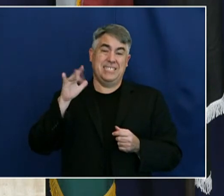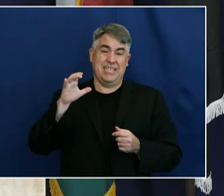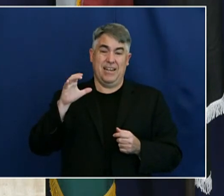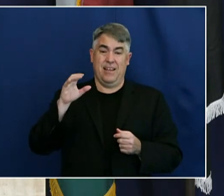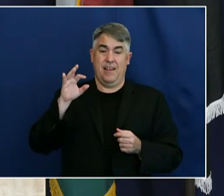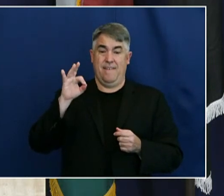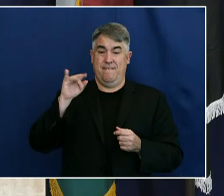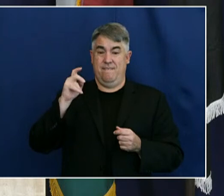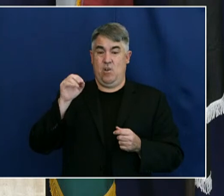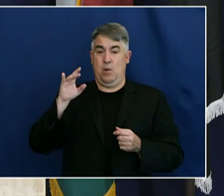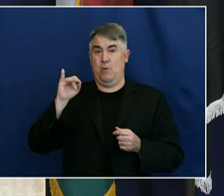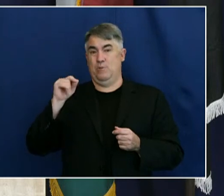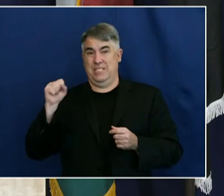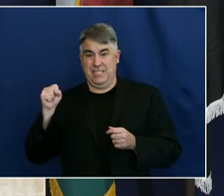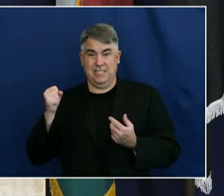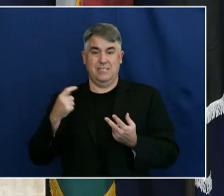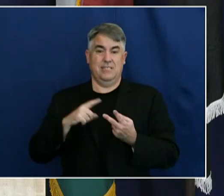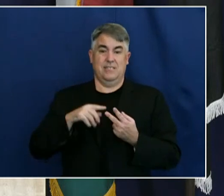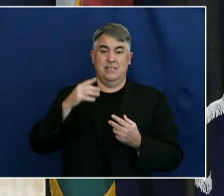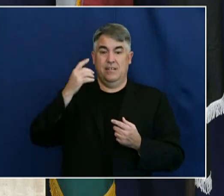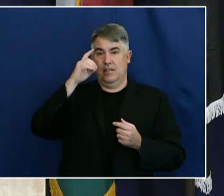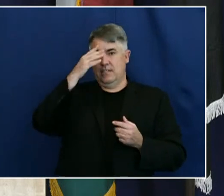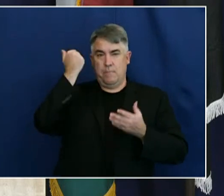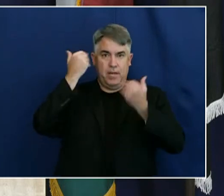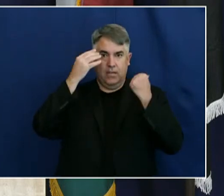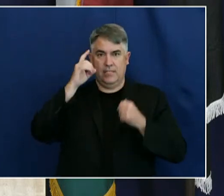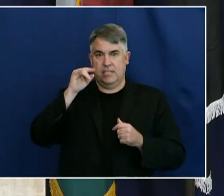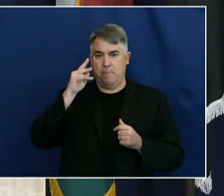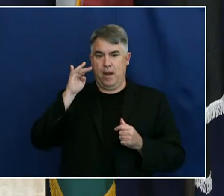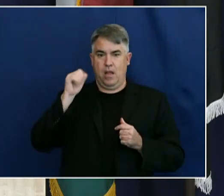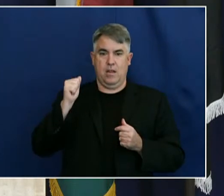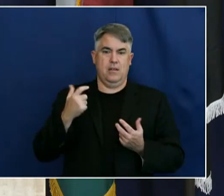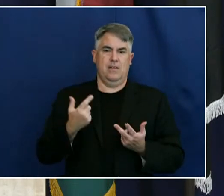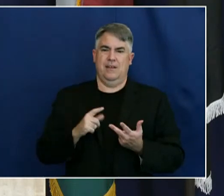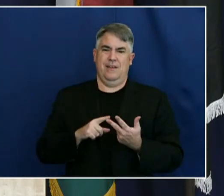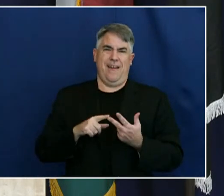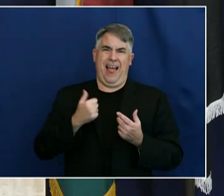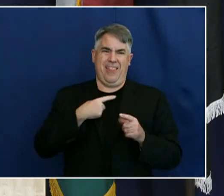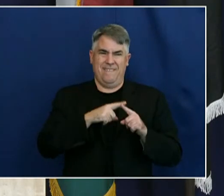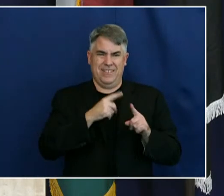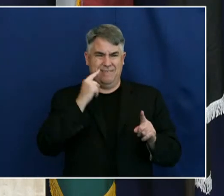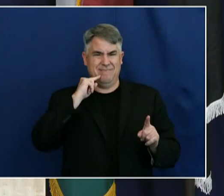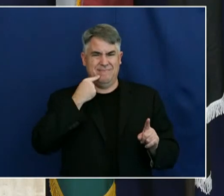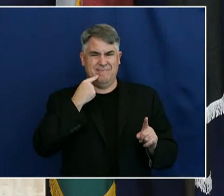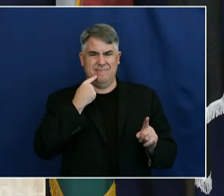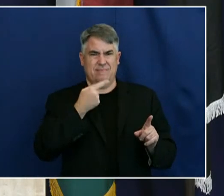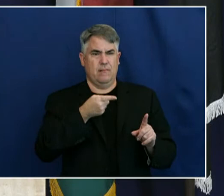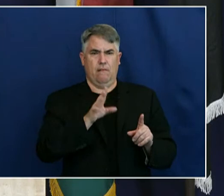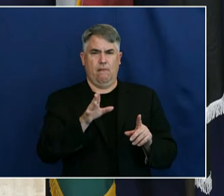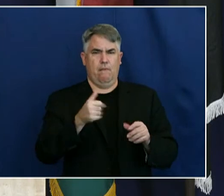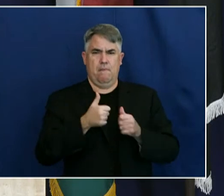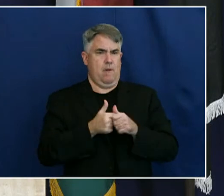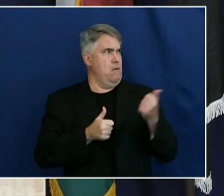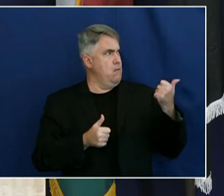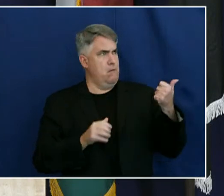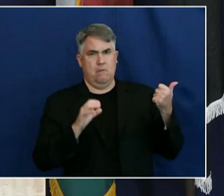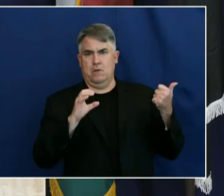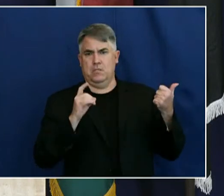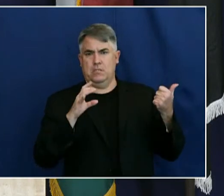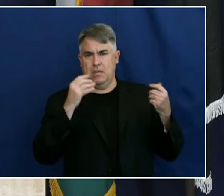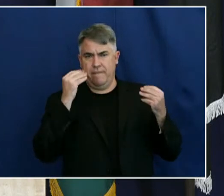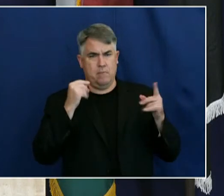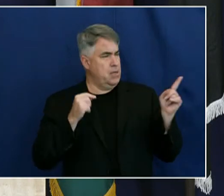conditions such as dementia. But again, this is a category from the CDC website that we included,